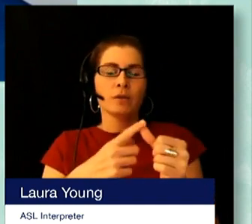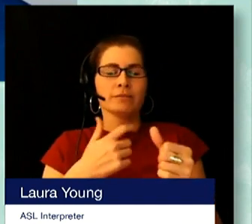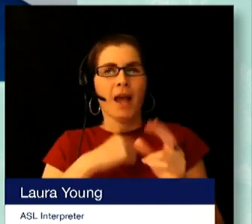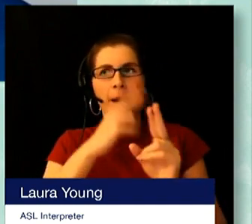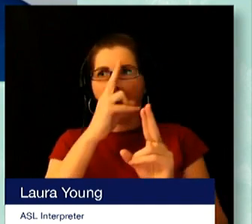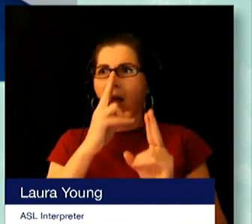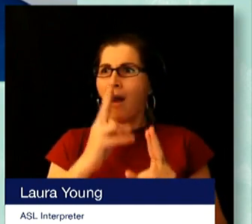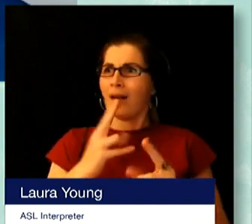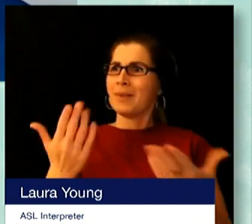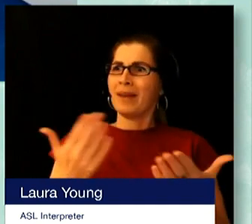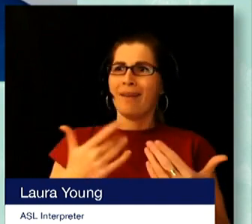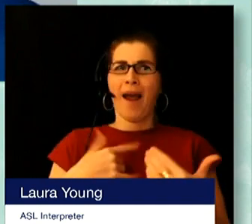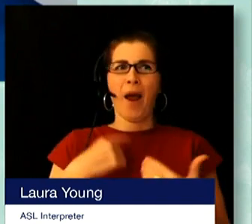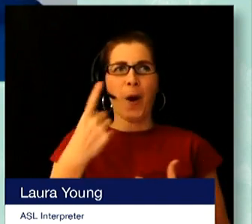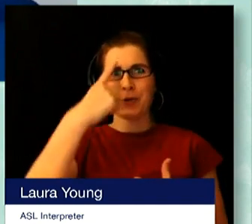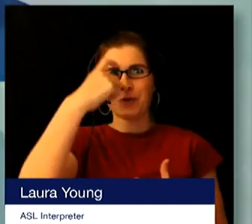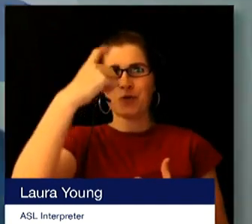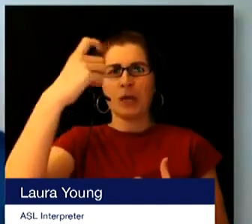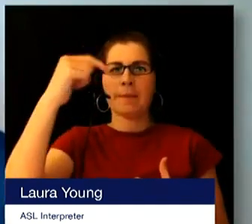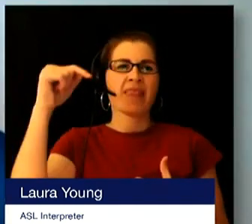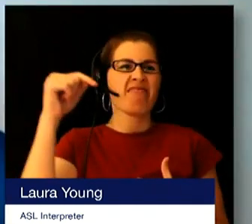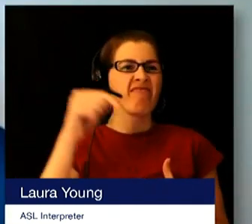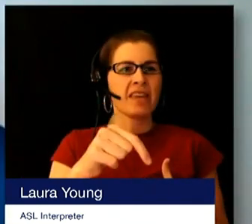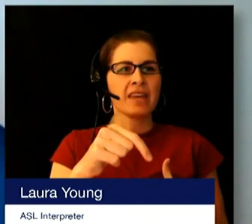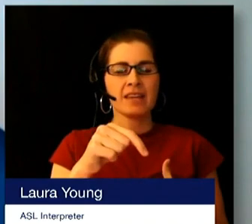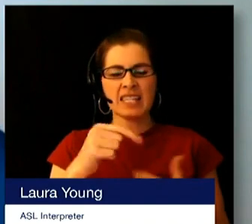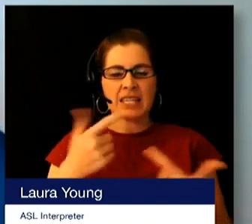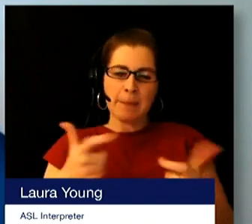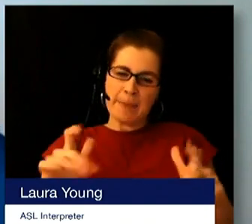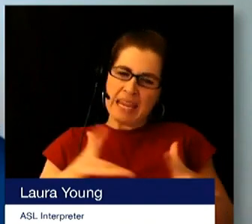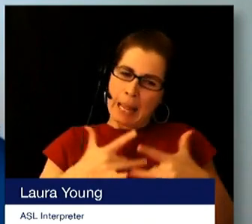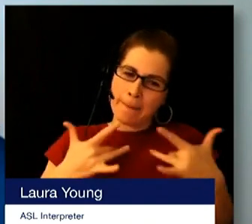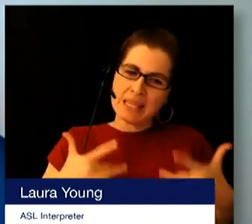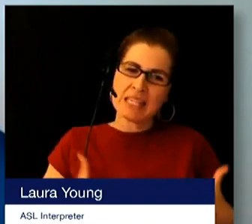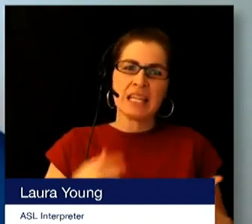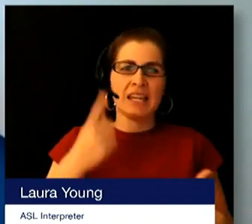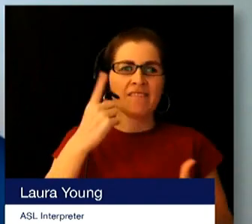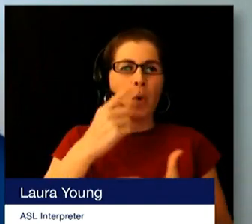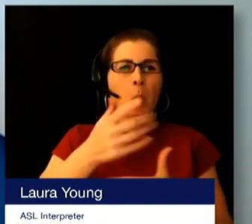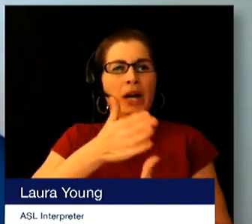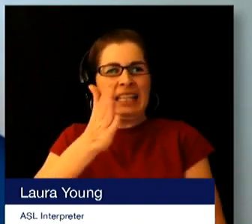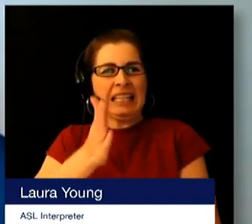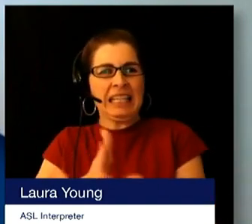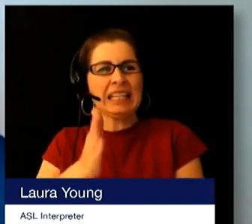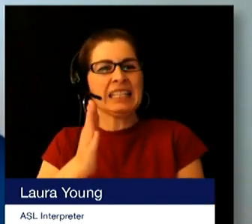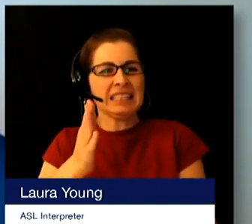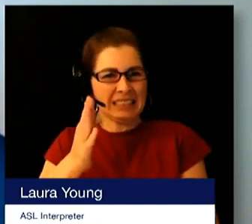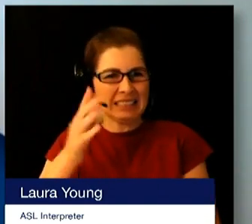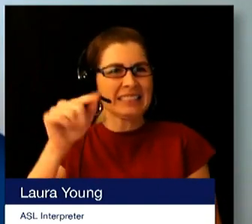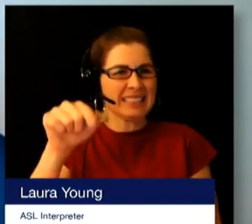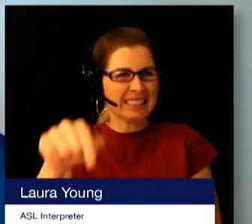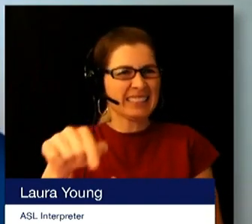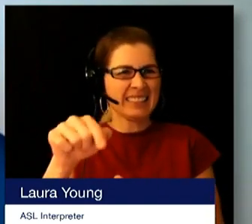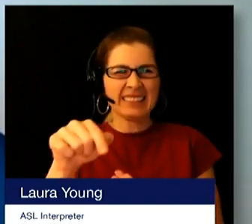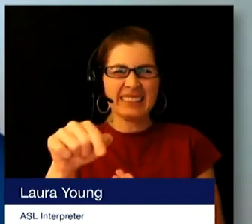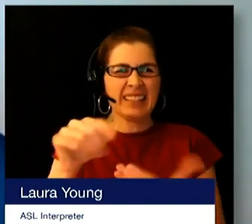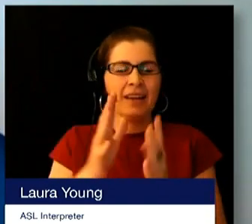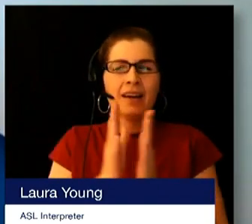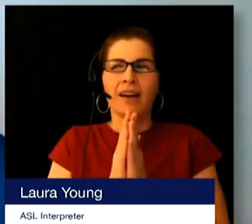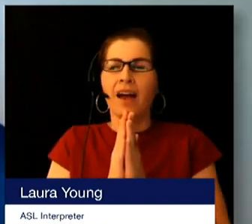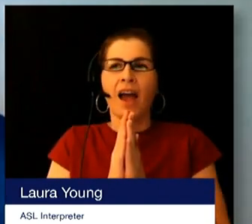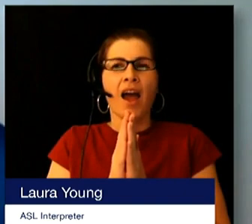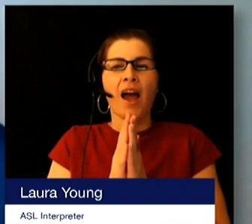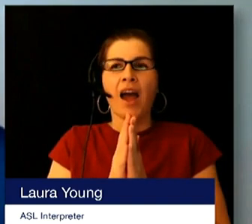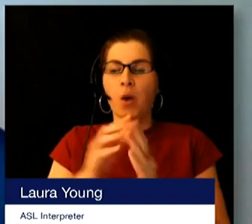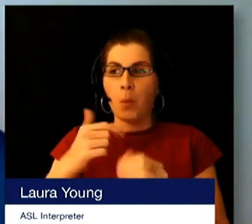I've always dreamed of this mass clemency to end mass incarceration campaign, something that I had just envisioned since prison.